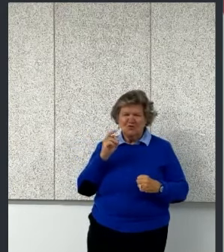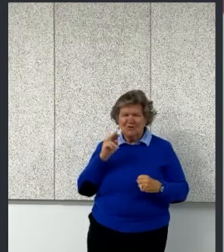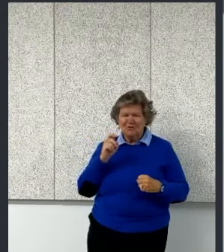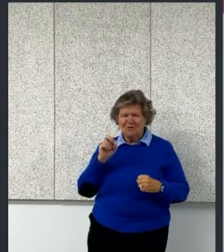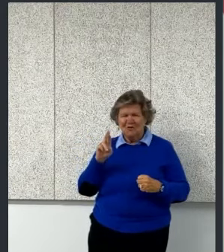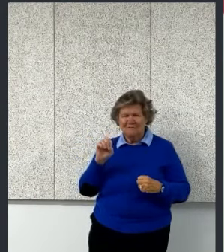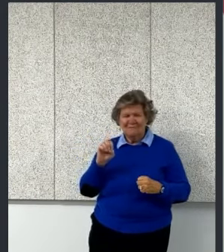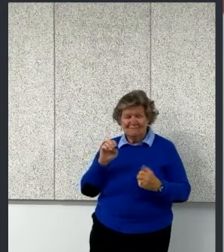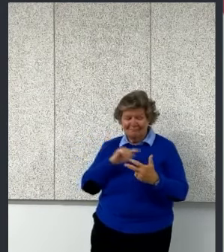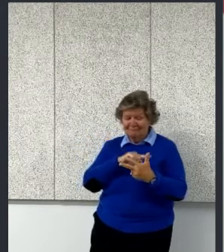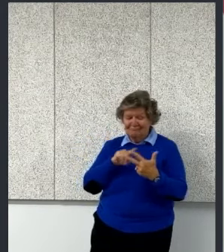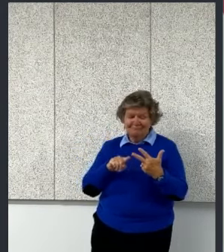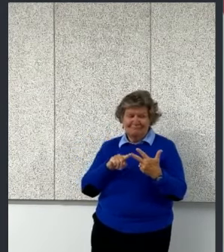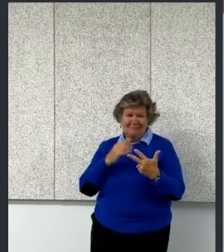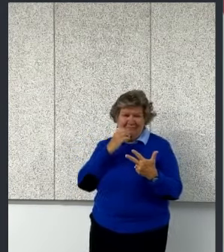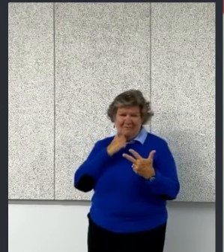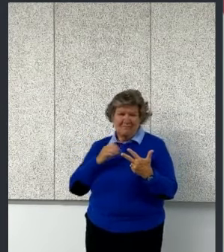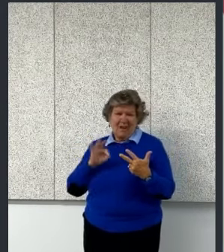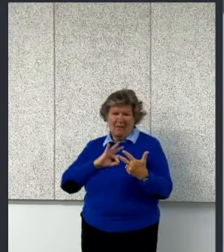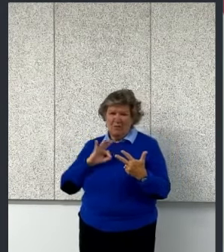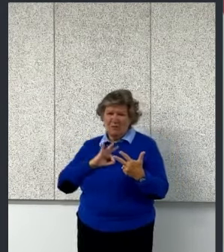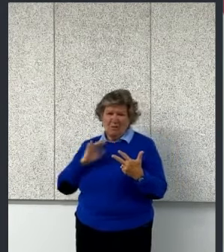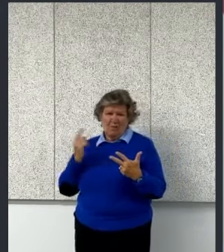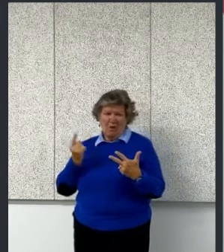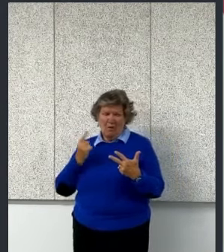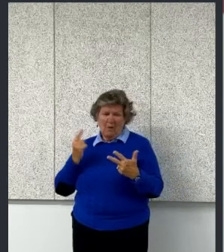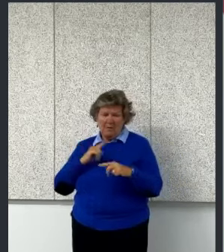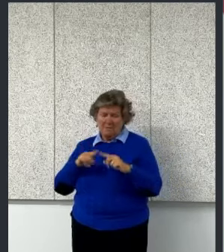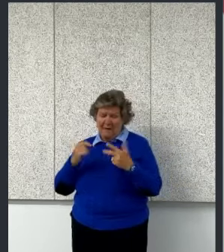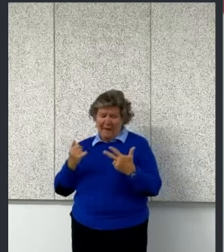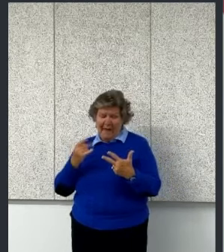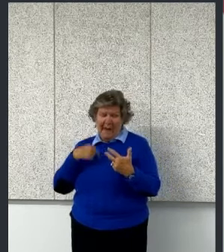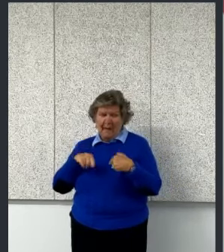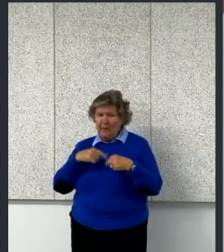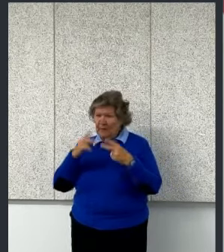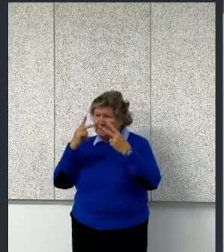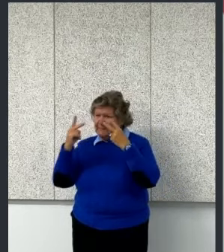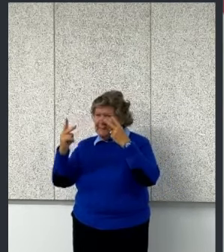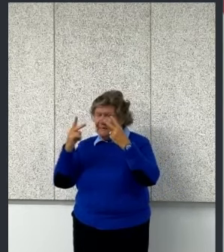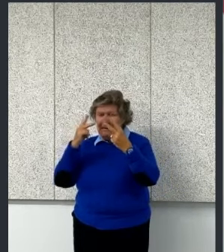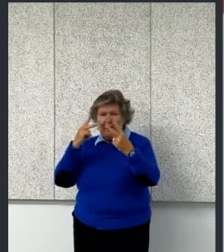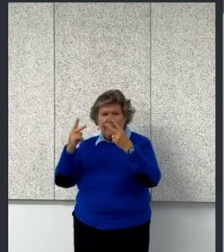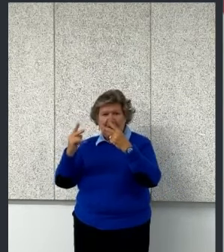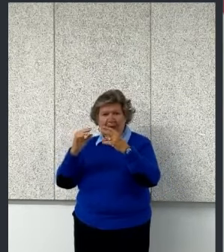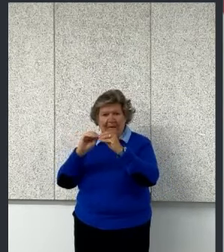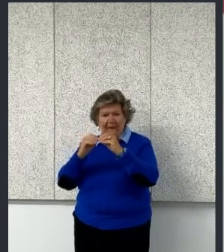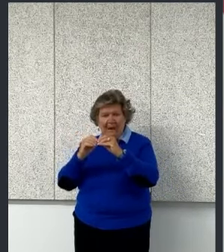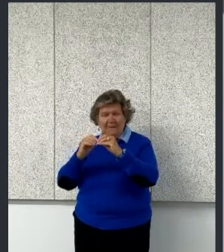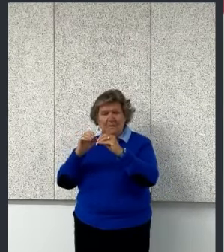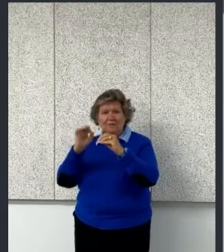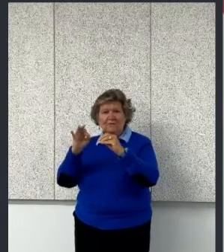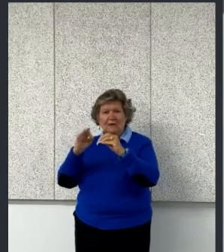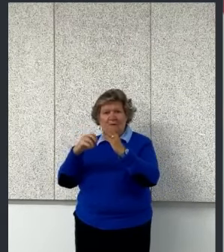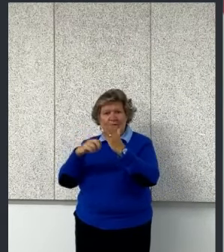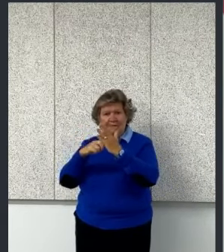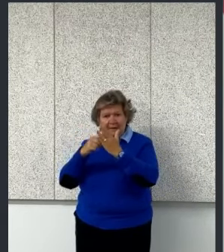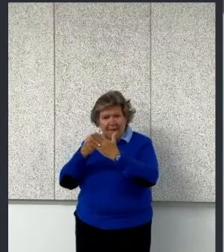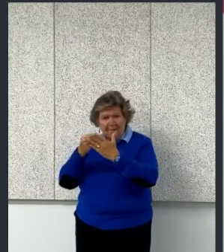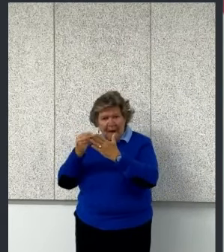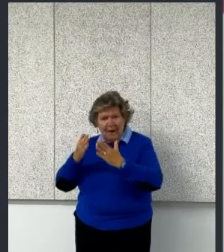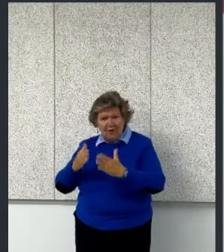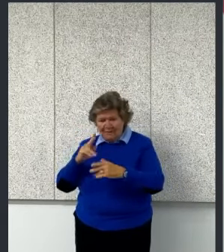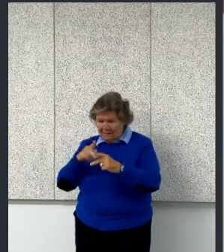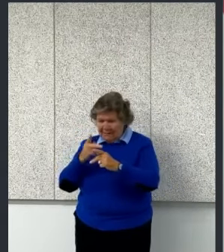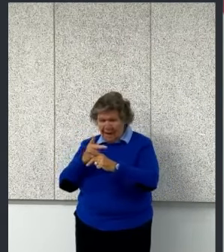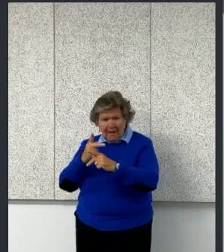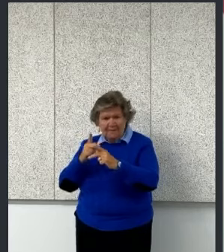really valuable always, but especially now as we're seeing declines in the number of ticket buyers, as